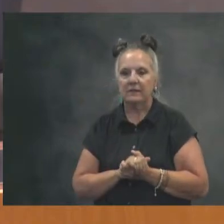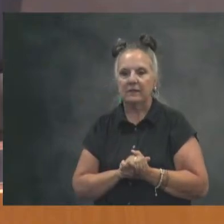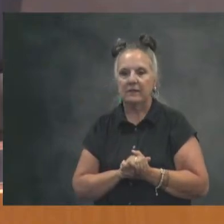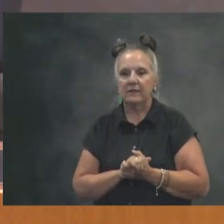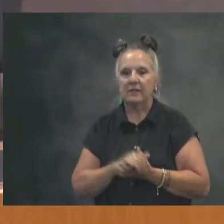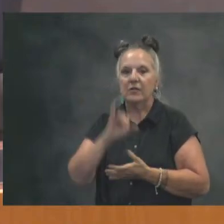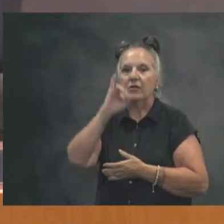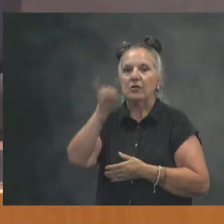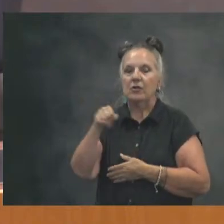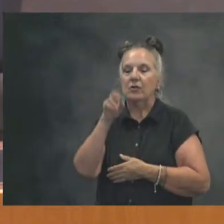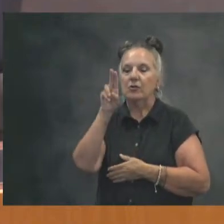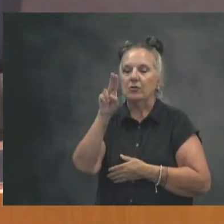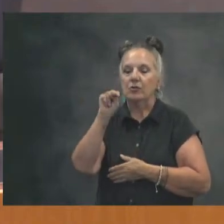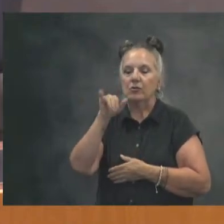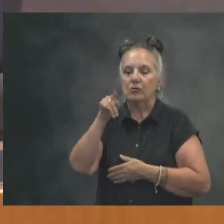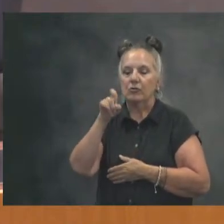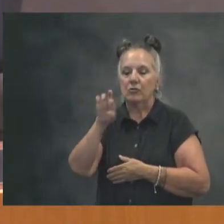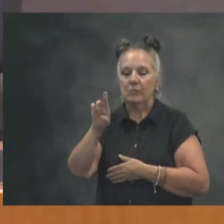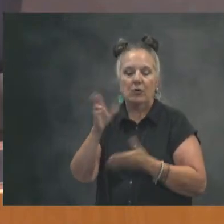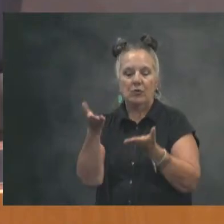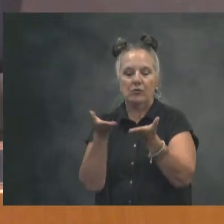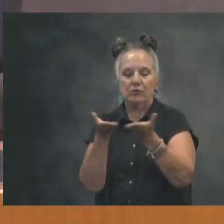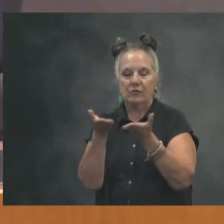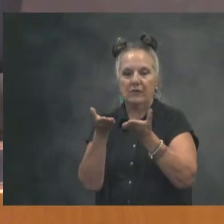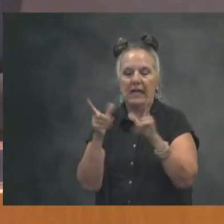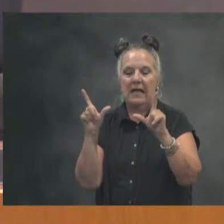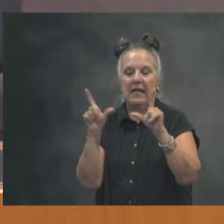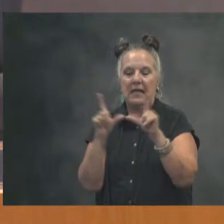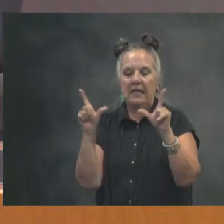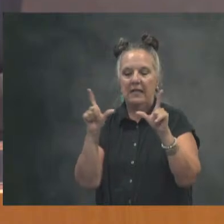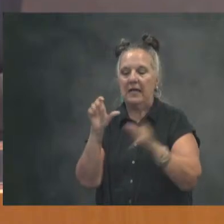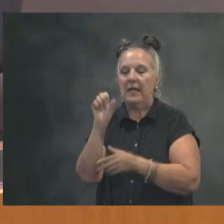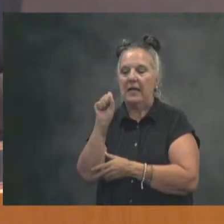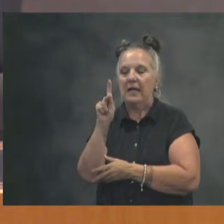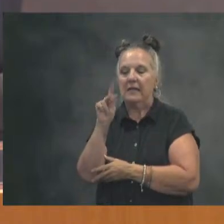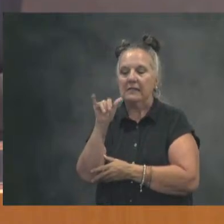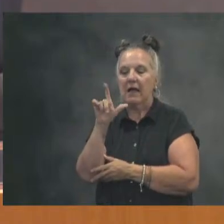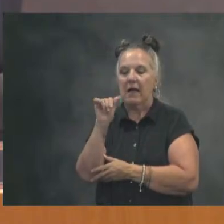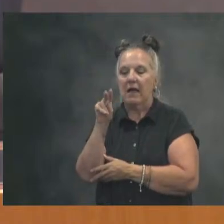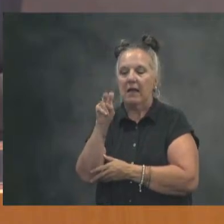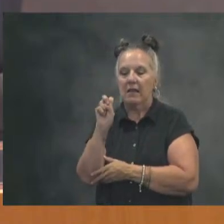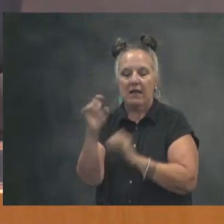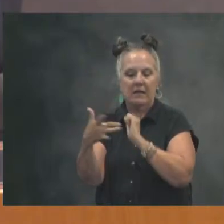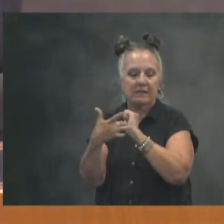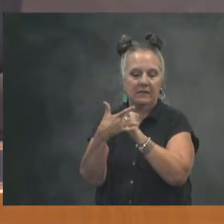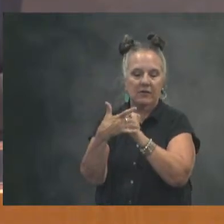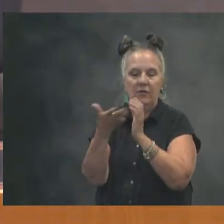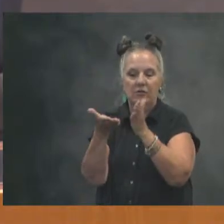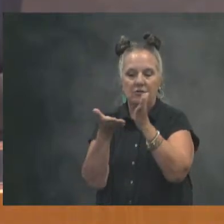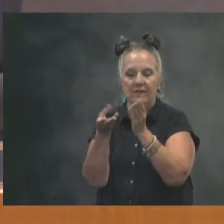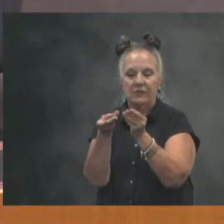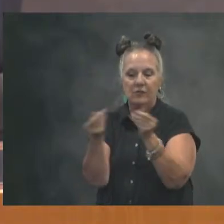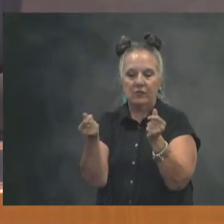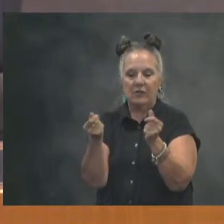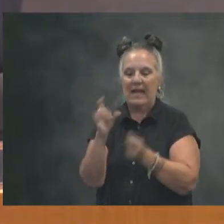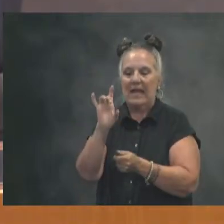Juniper Service Support and Licensing to Skyline Technology Solutions at a cost of